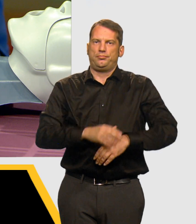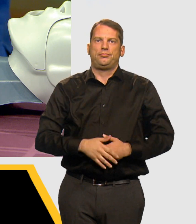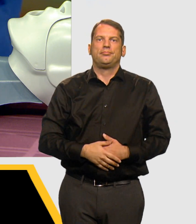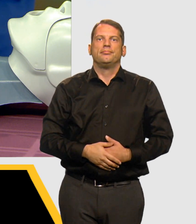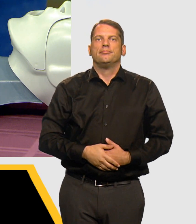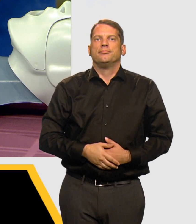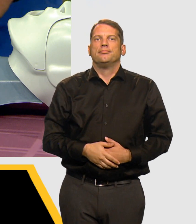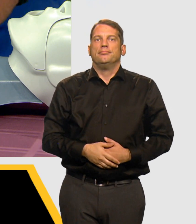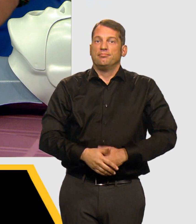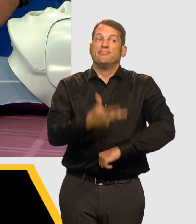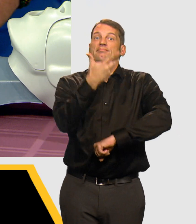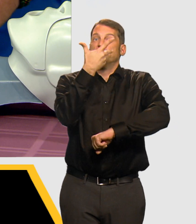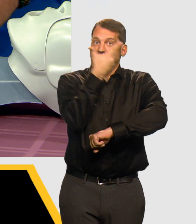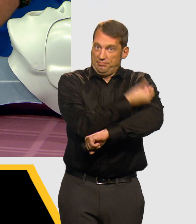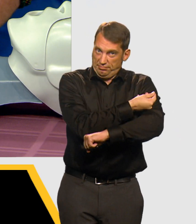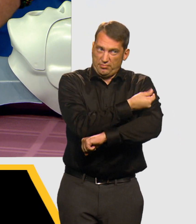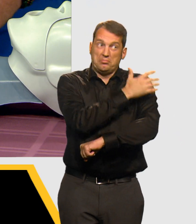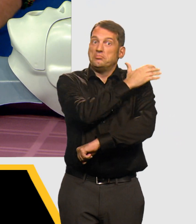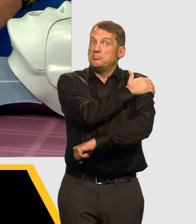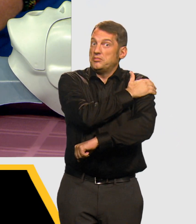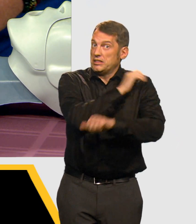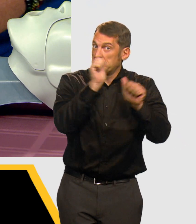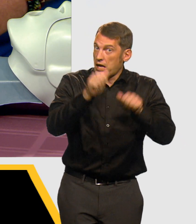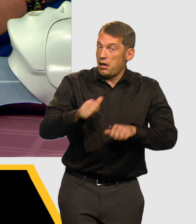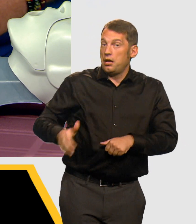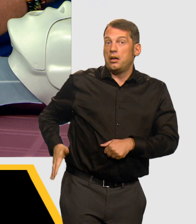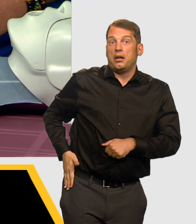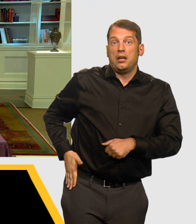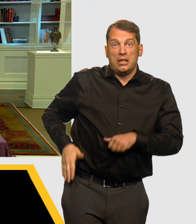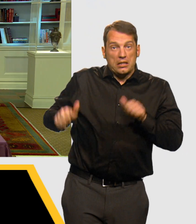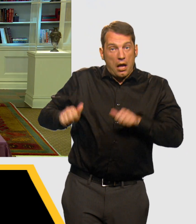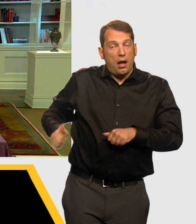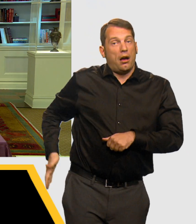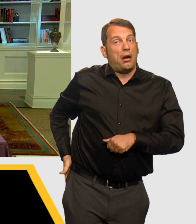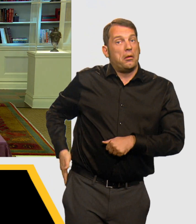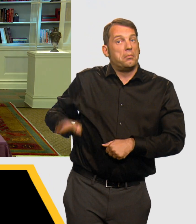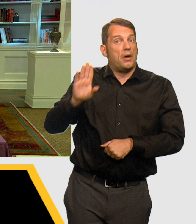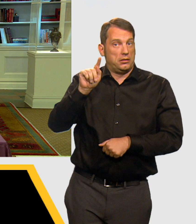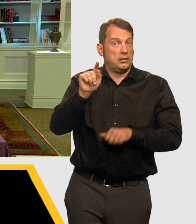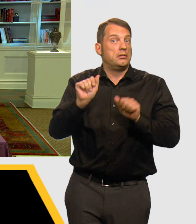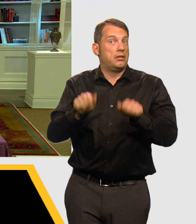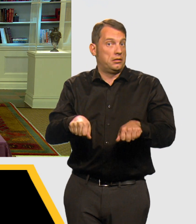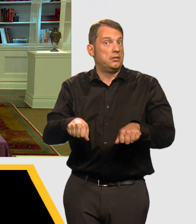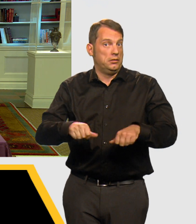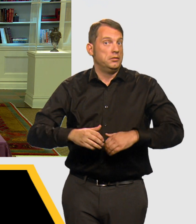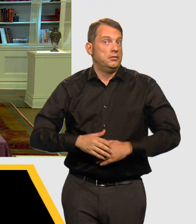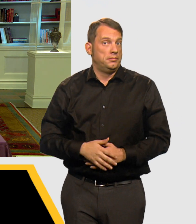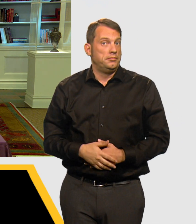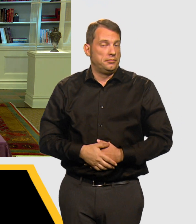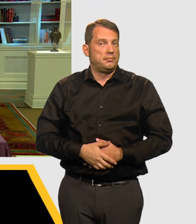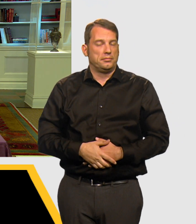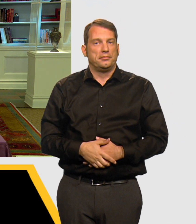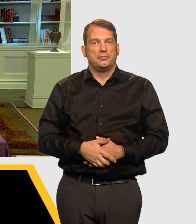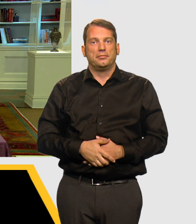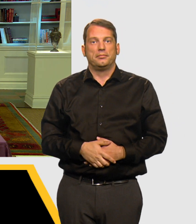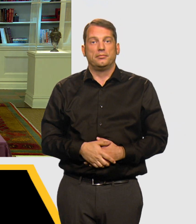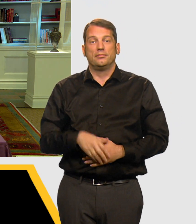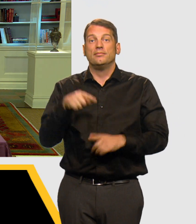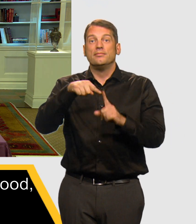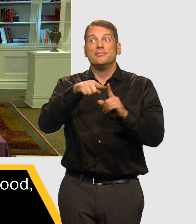site. Inject naloxone into the person's shoulder, thigh, or